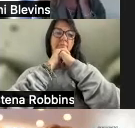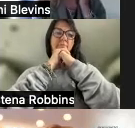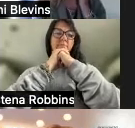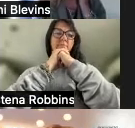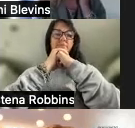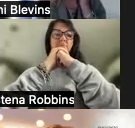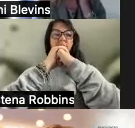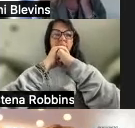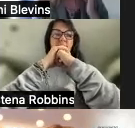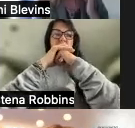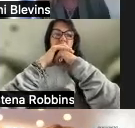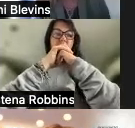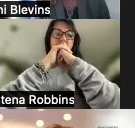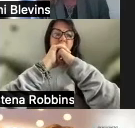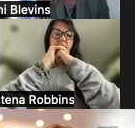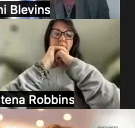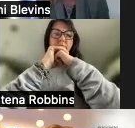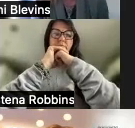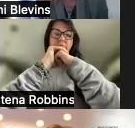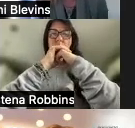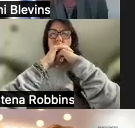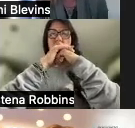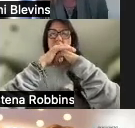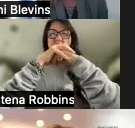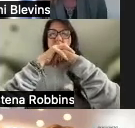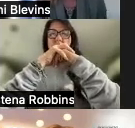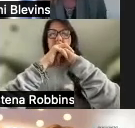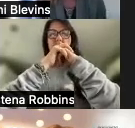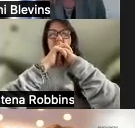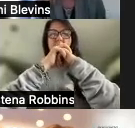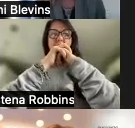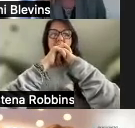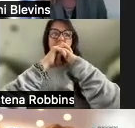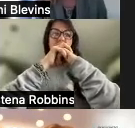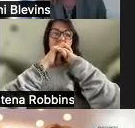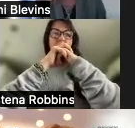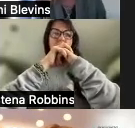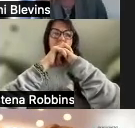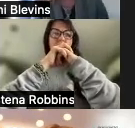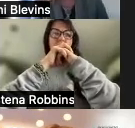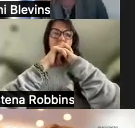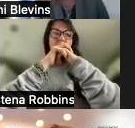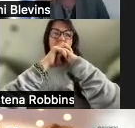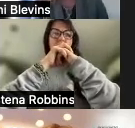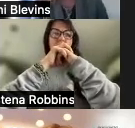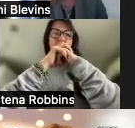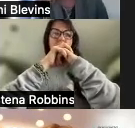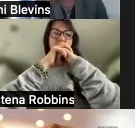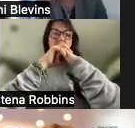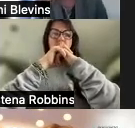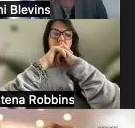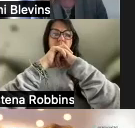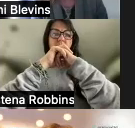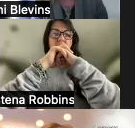began in 2023, and we added CCBHCs to 4 provider sites